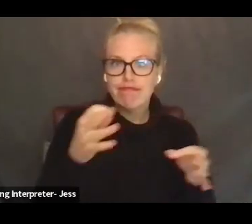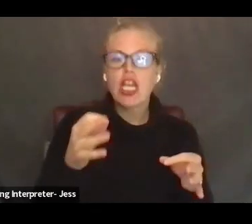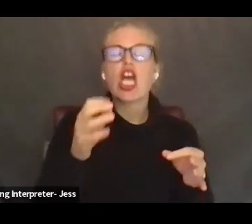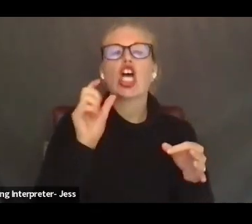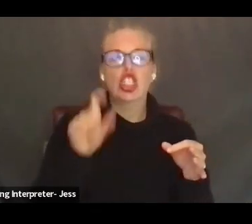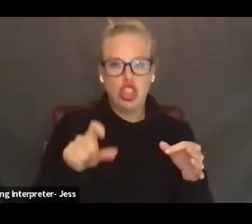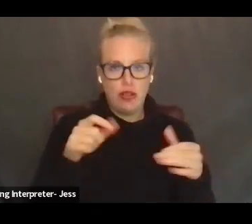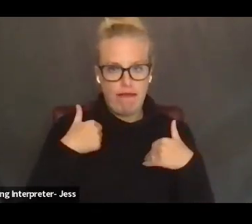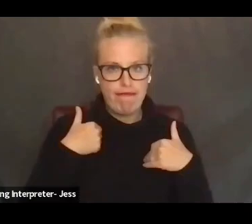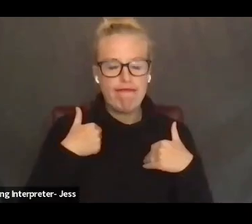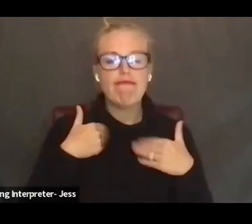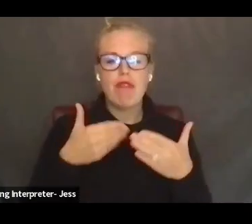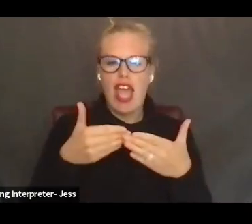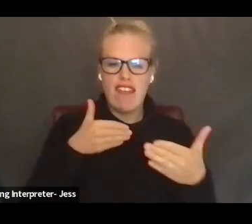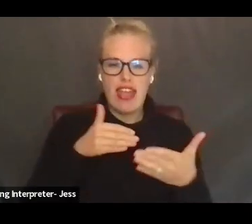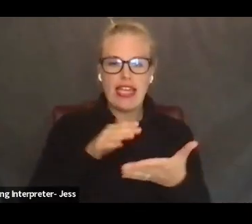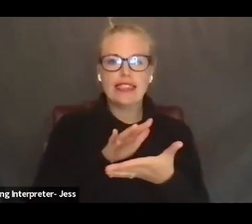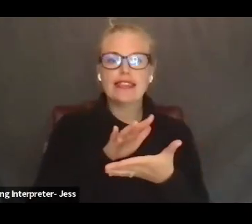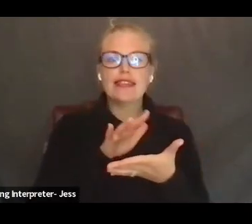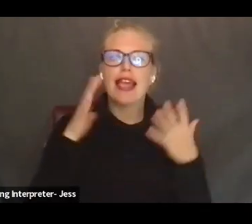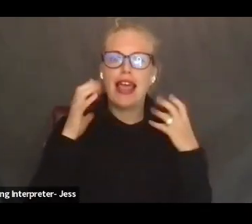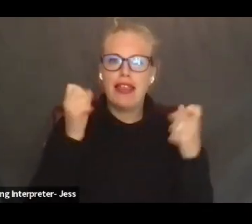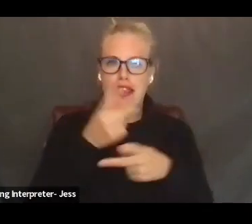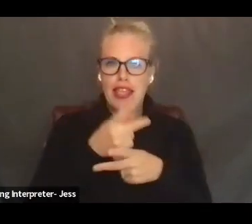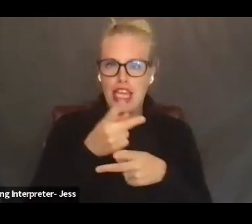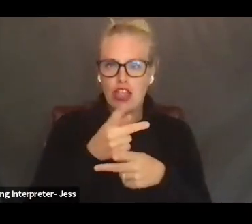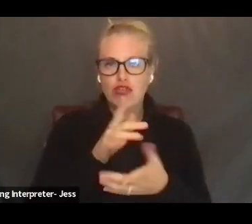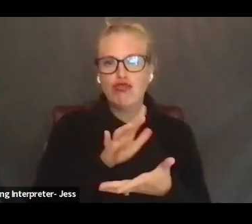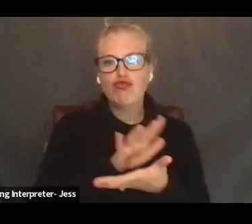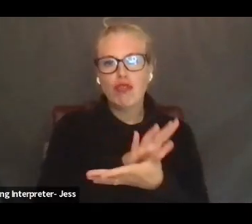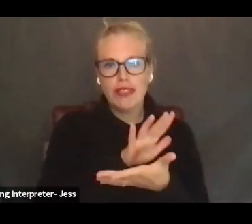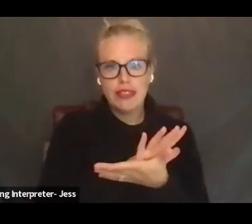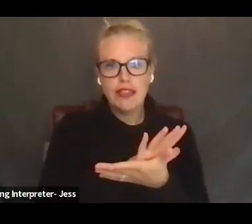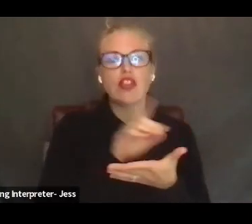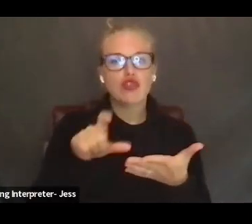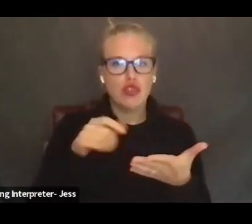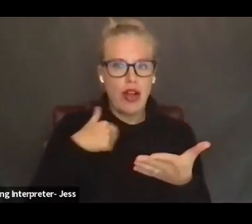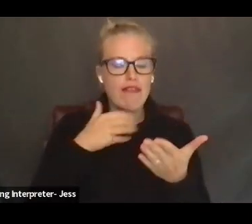directive to allow them to get access to that.